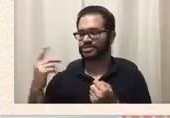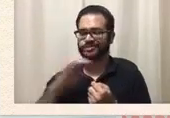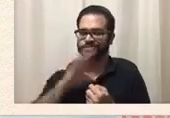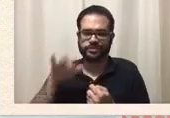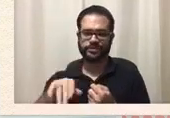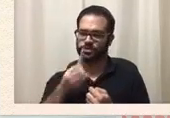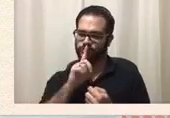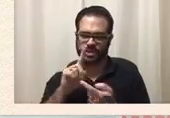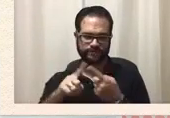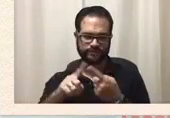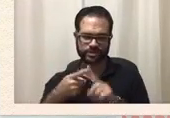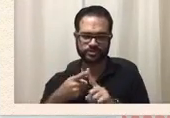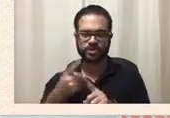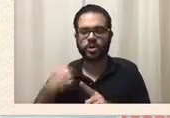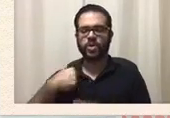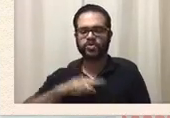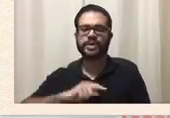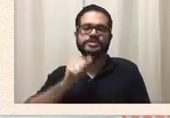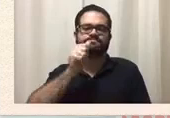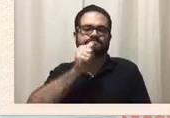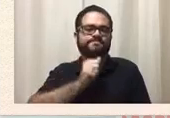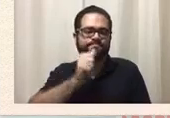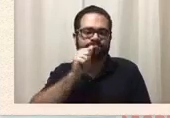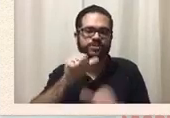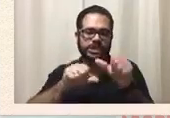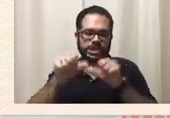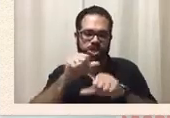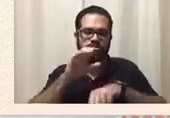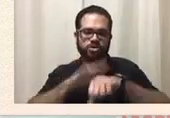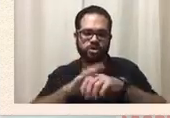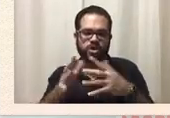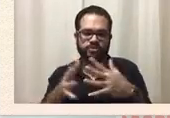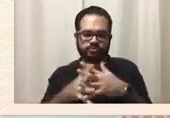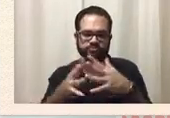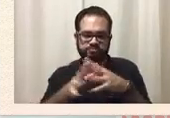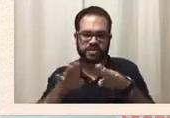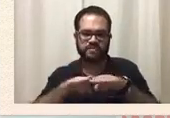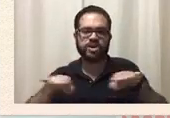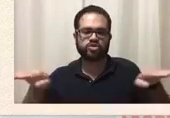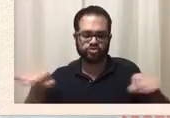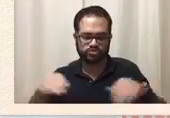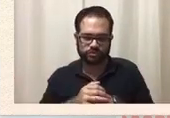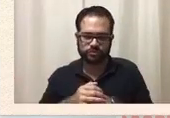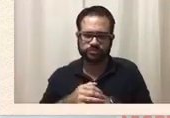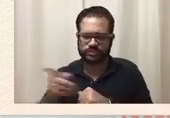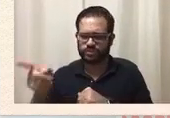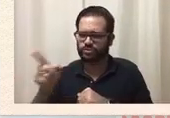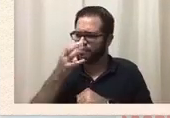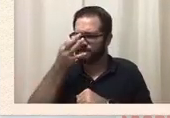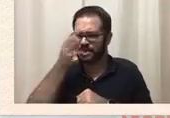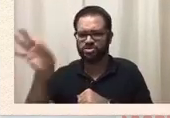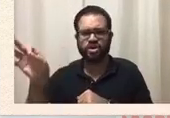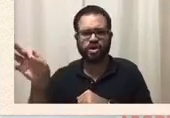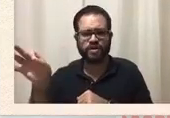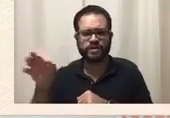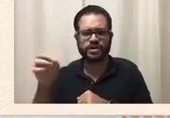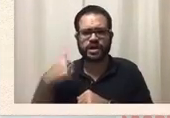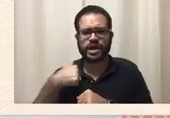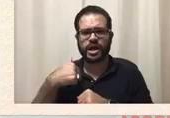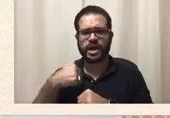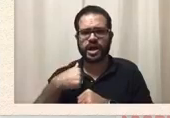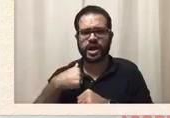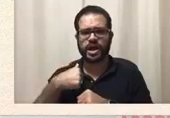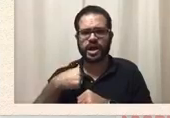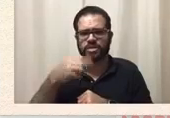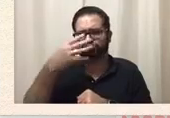tolerated each other on the field. He was extremely pissed that I had blown off the team meeting